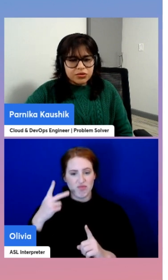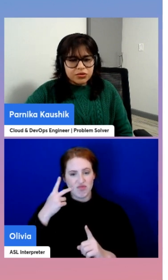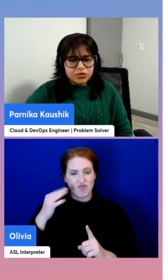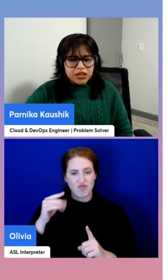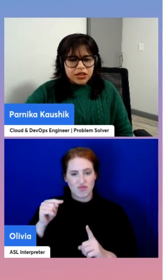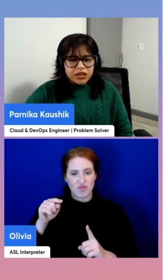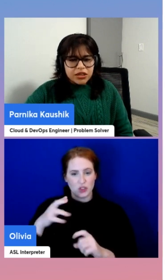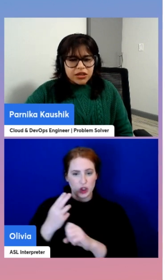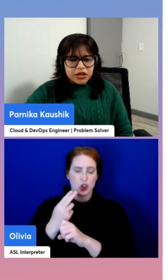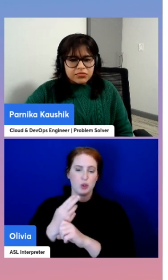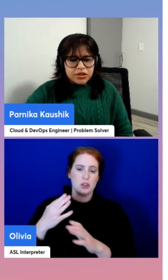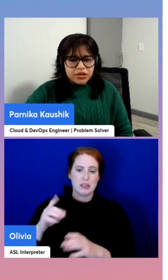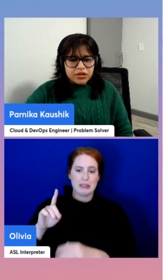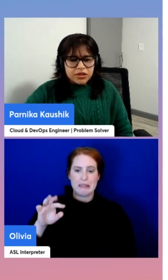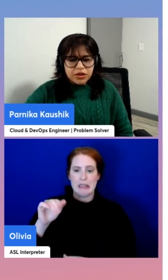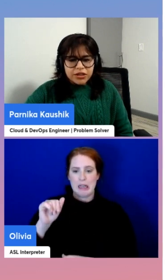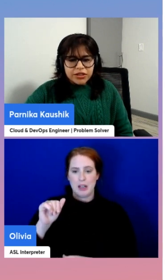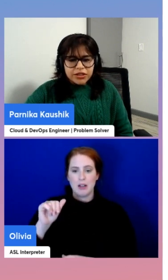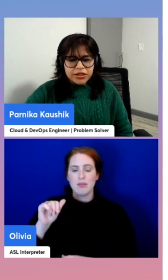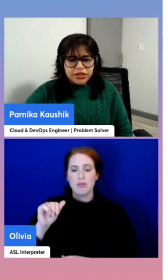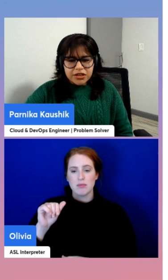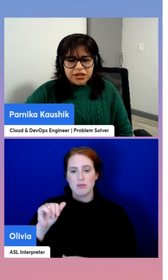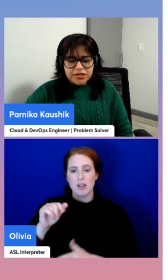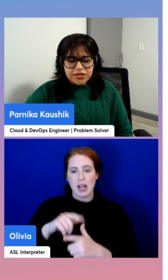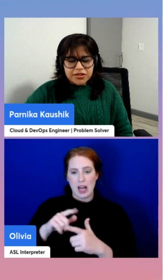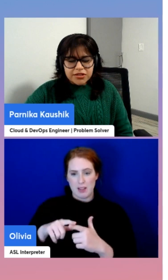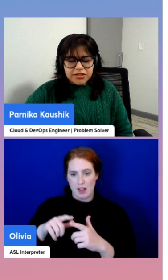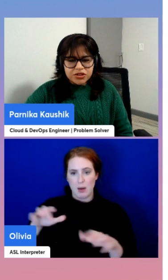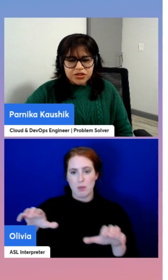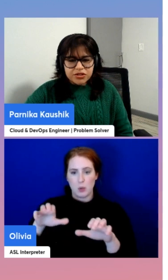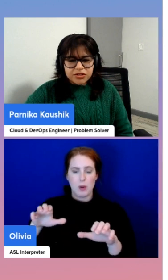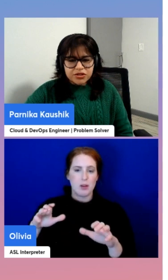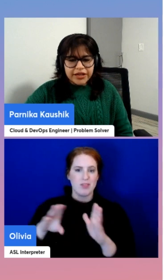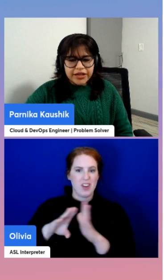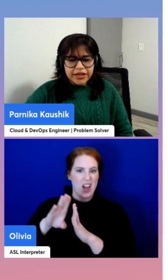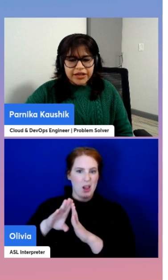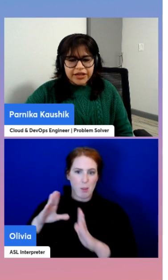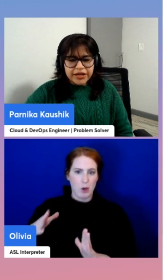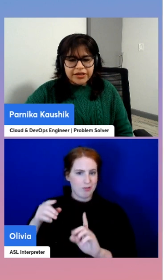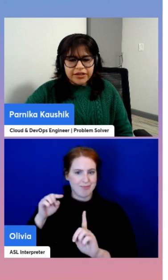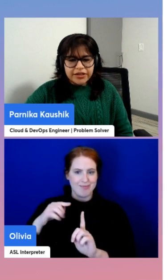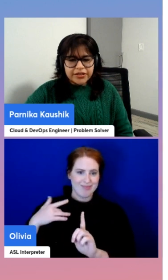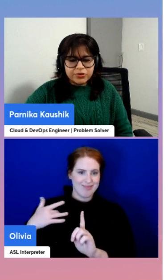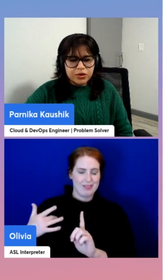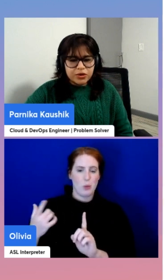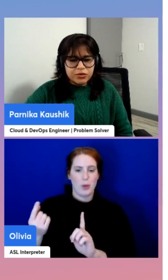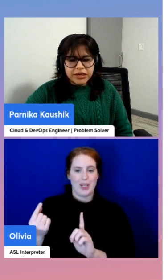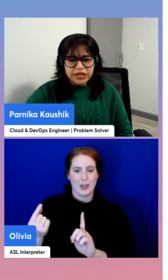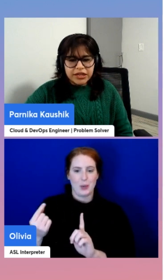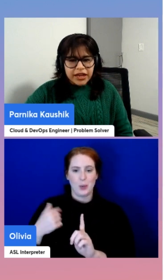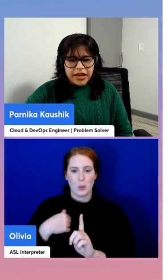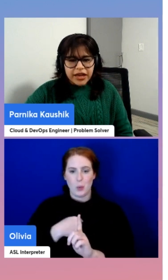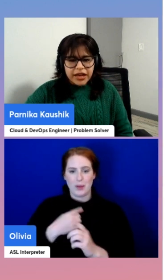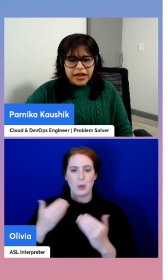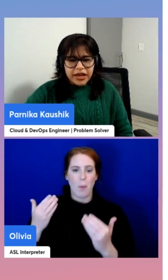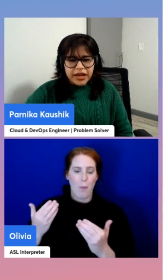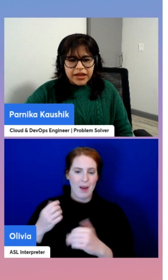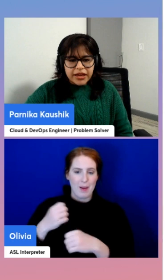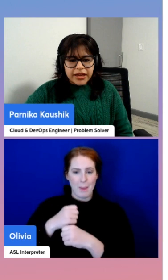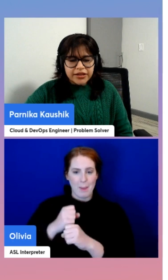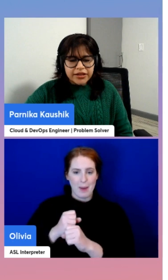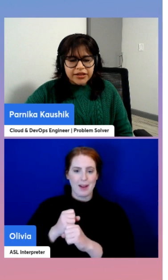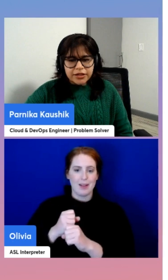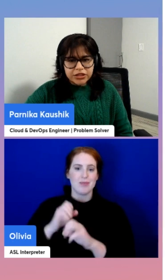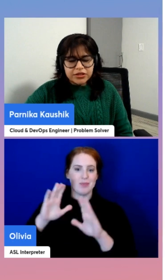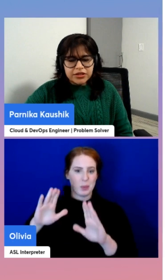EC2. I'm doing what a developer does. We just go ahead, create some beautiful code, add it, commit